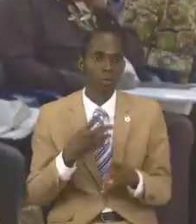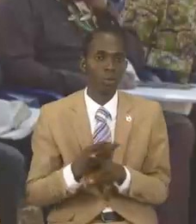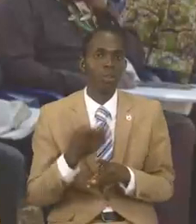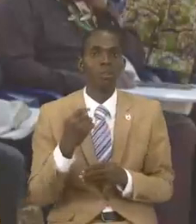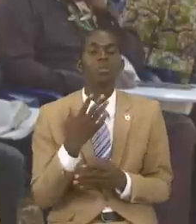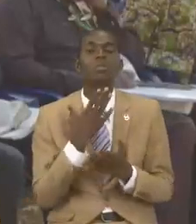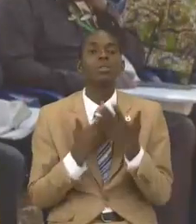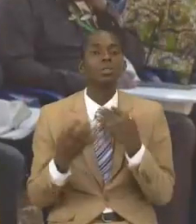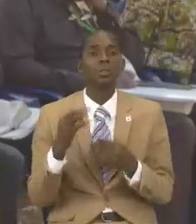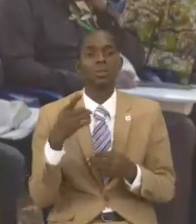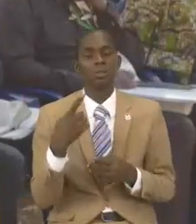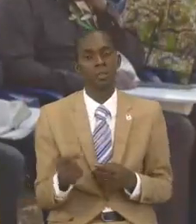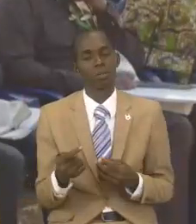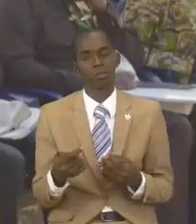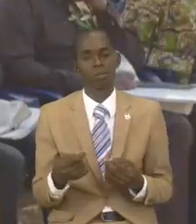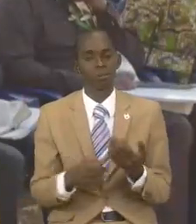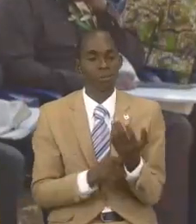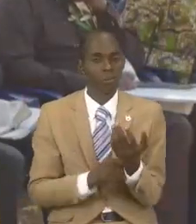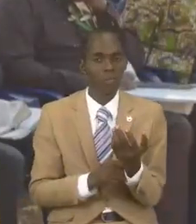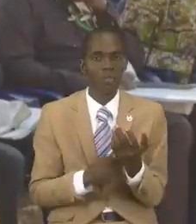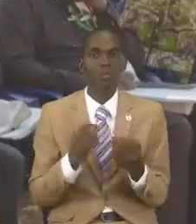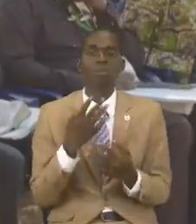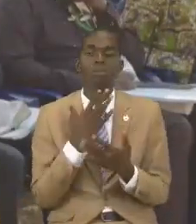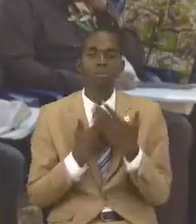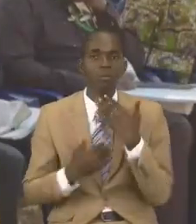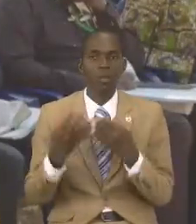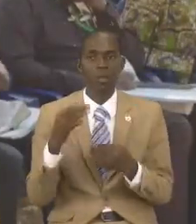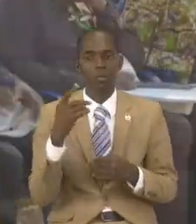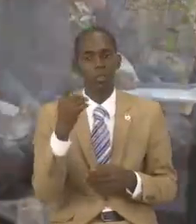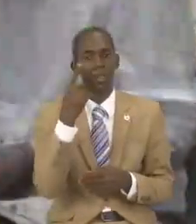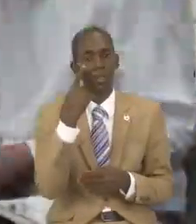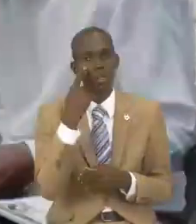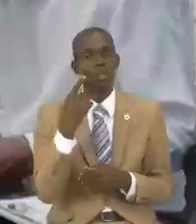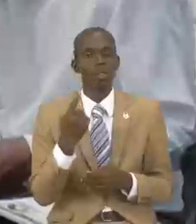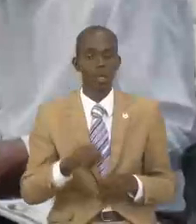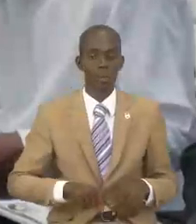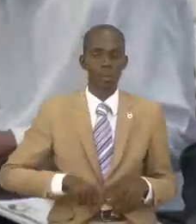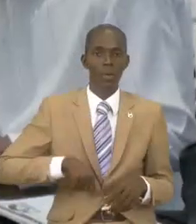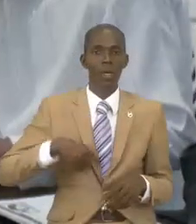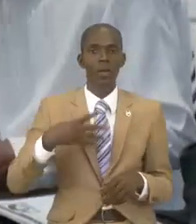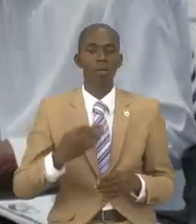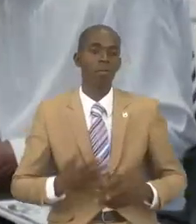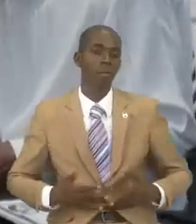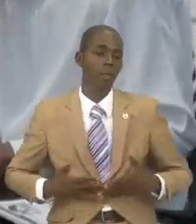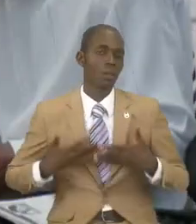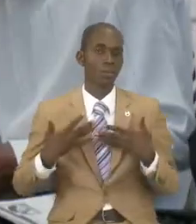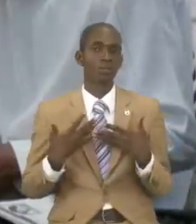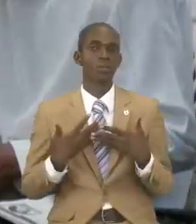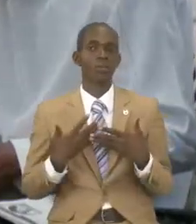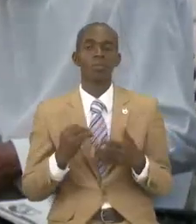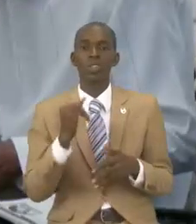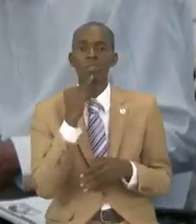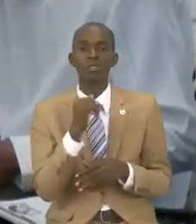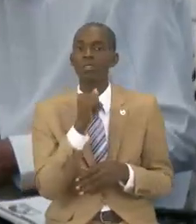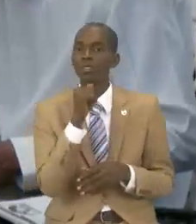the flesh, the lust of the eyes, the pride of life, is not of